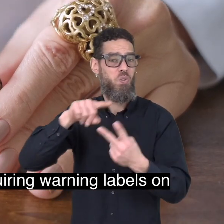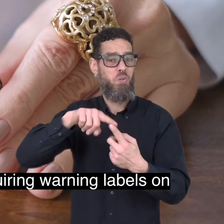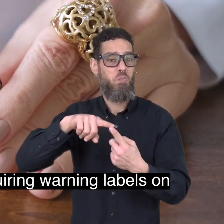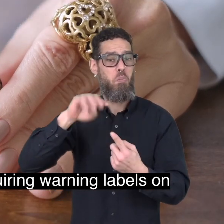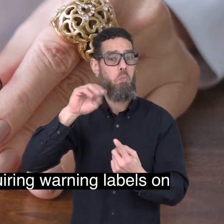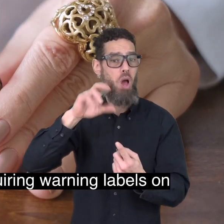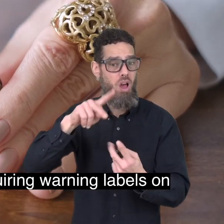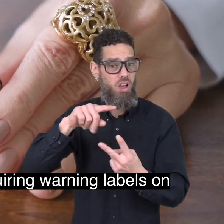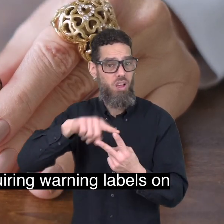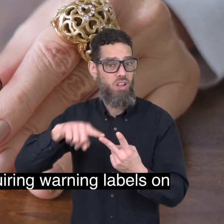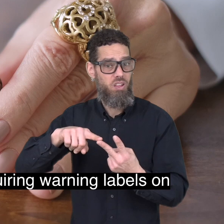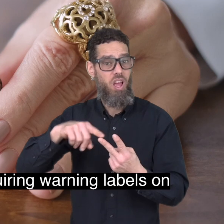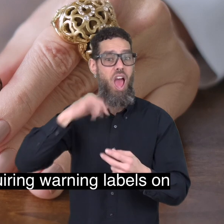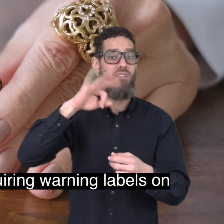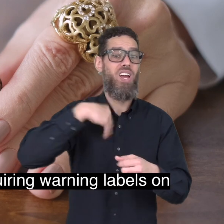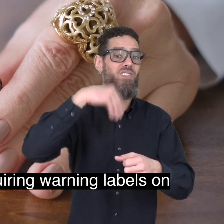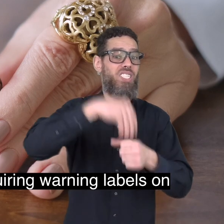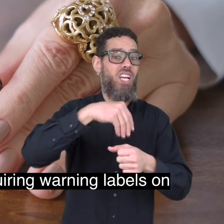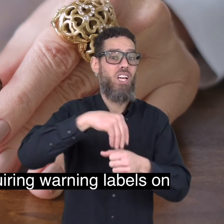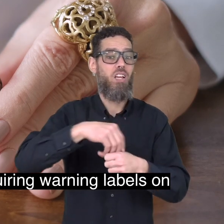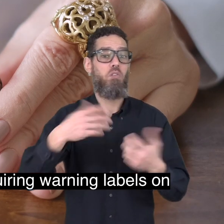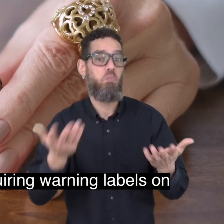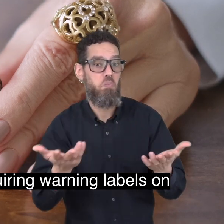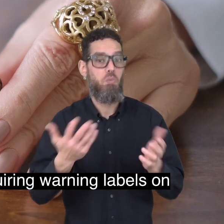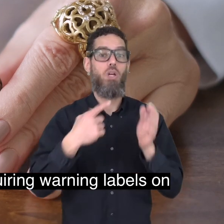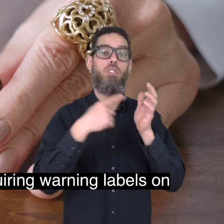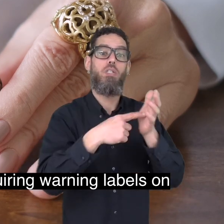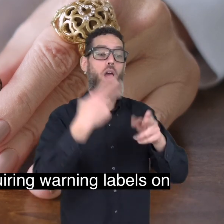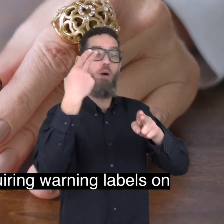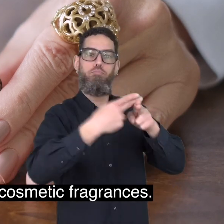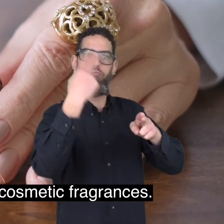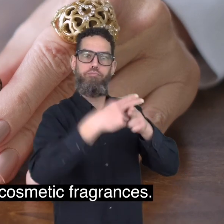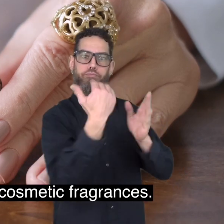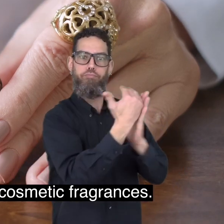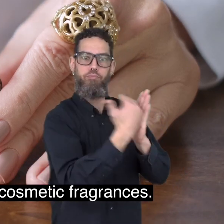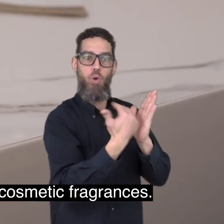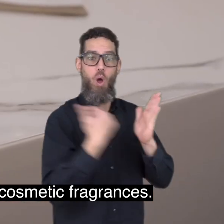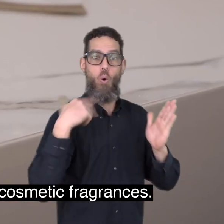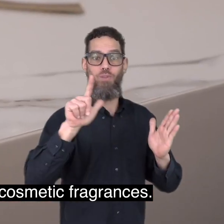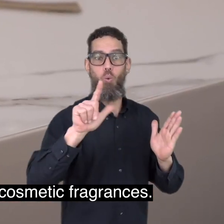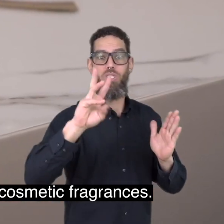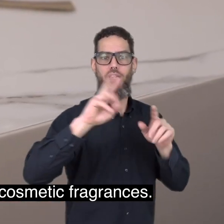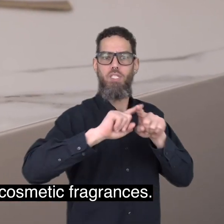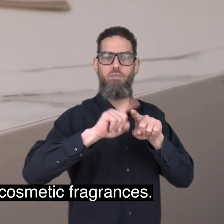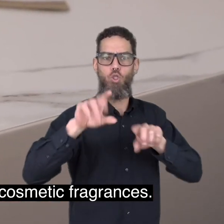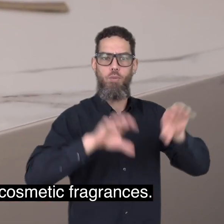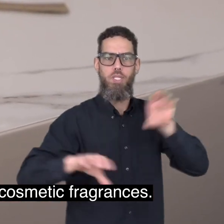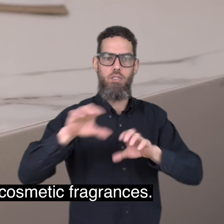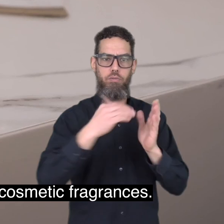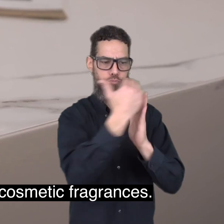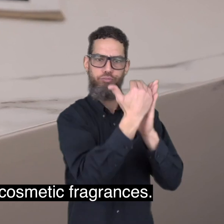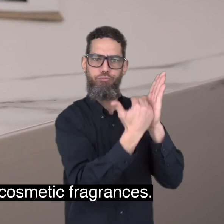musks, nitromusks, and requires warning labels on products if they contain any of 26 allergens commonly used as